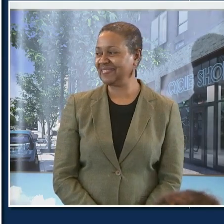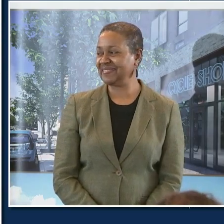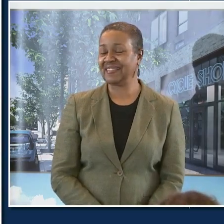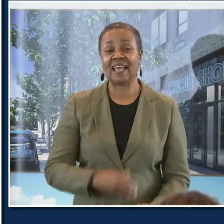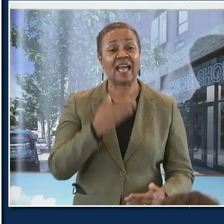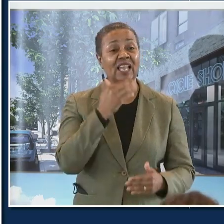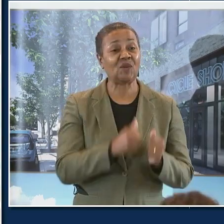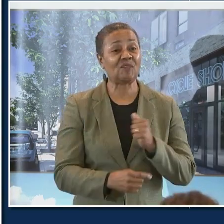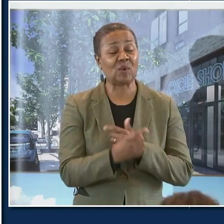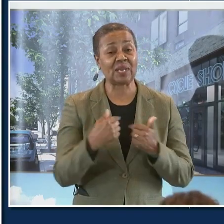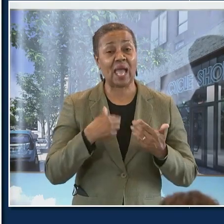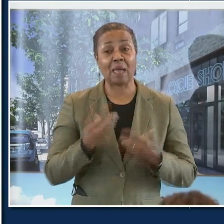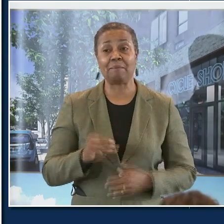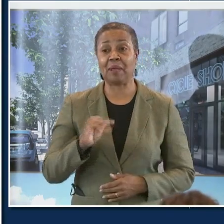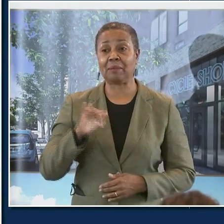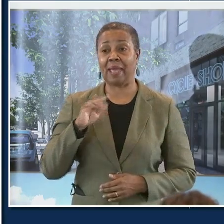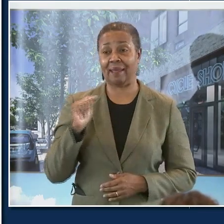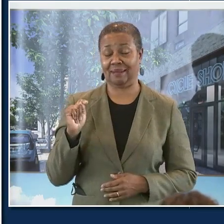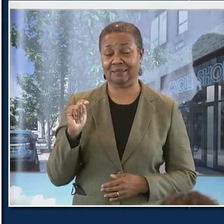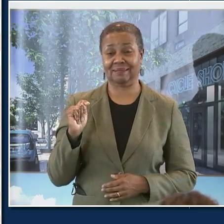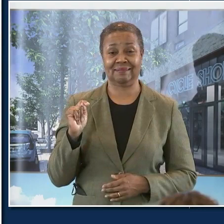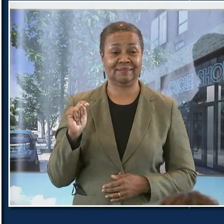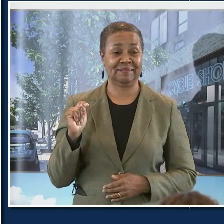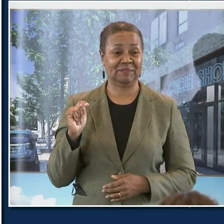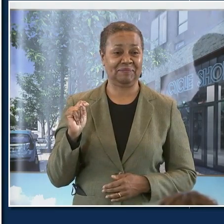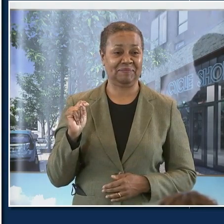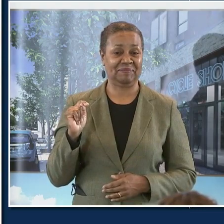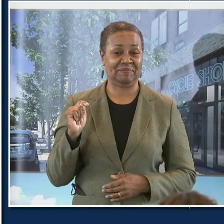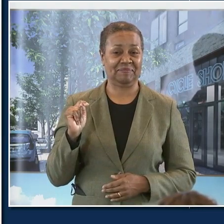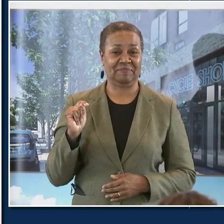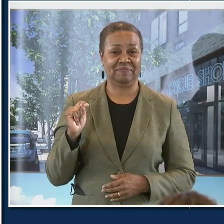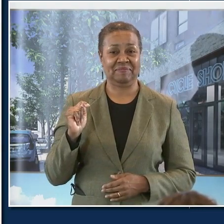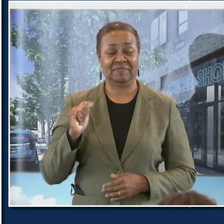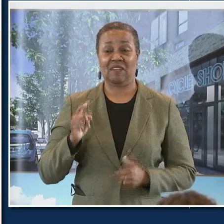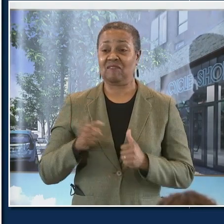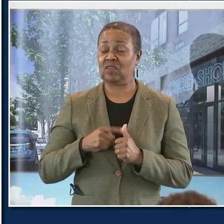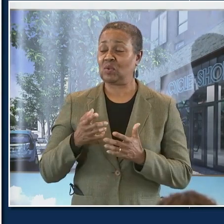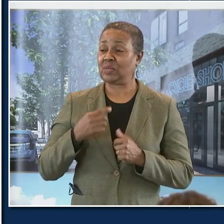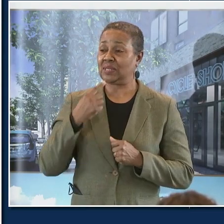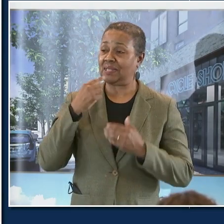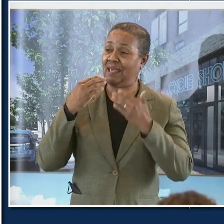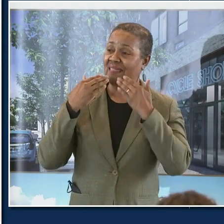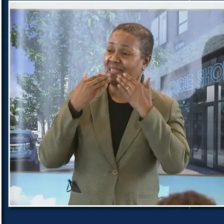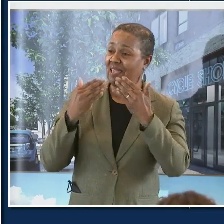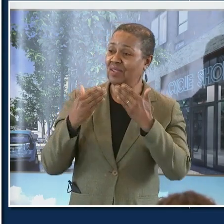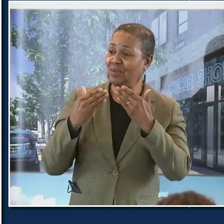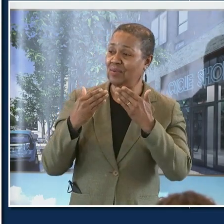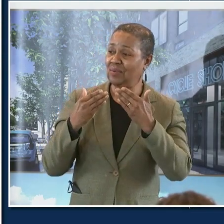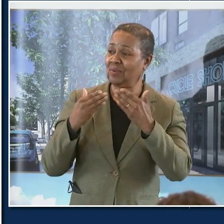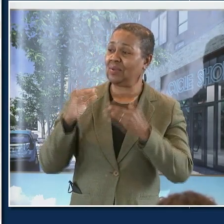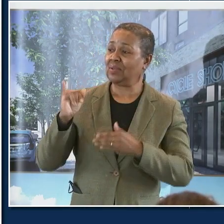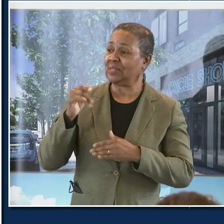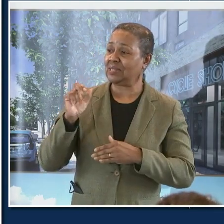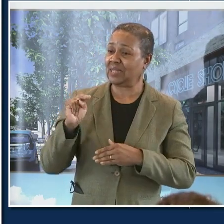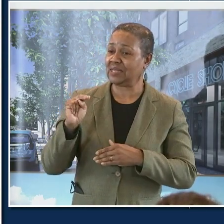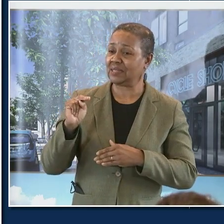Hello, everyone. I'm Mary Baggett. I first want to say thank Jason